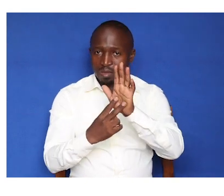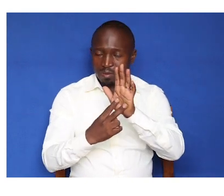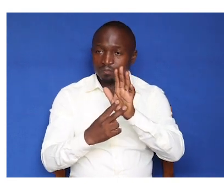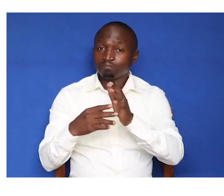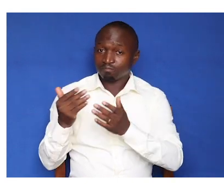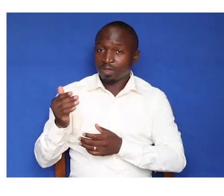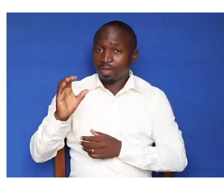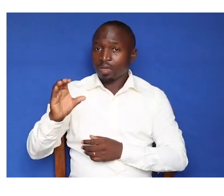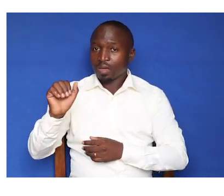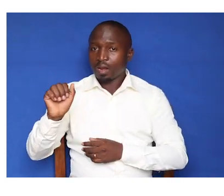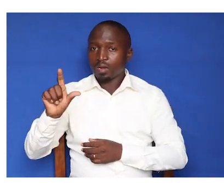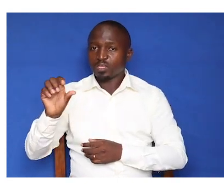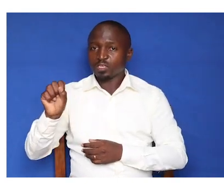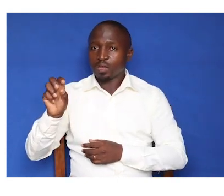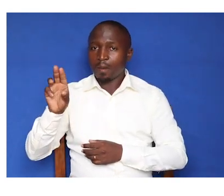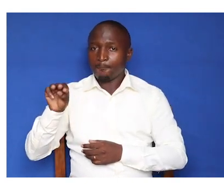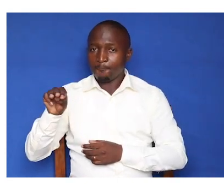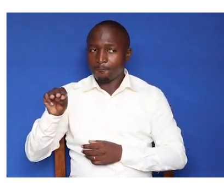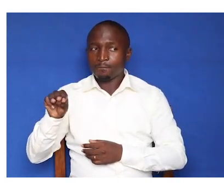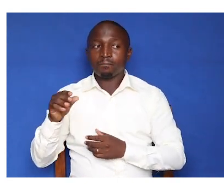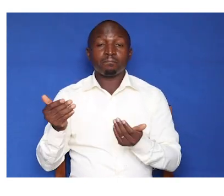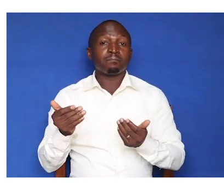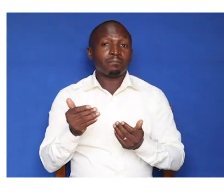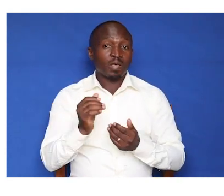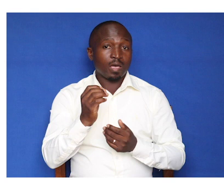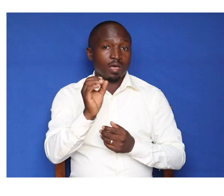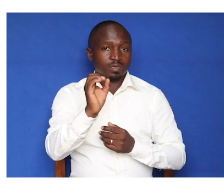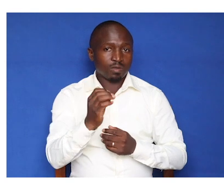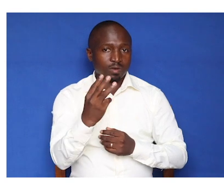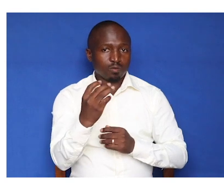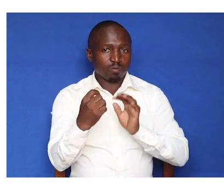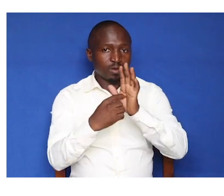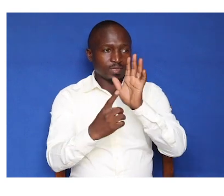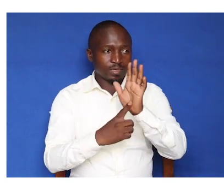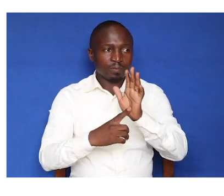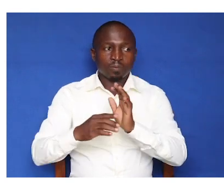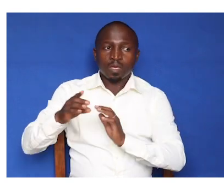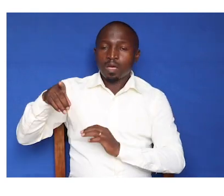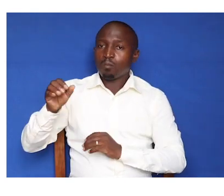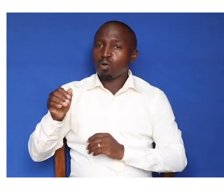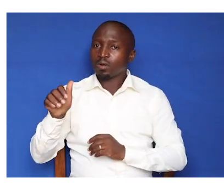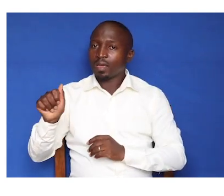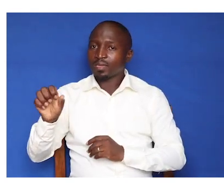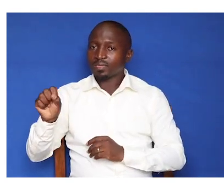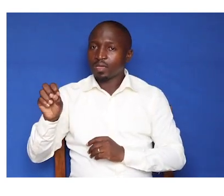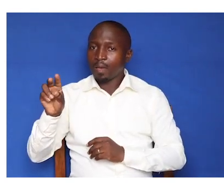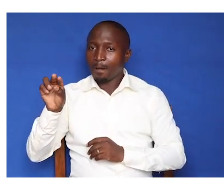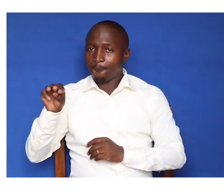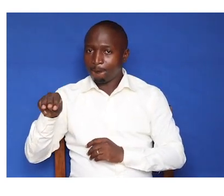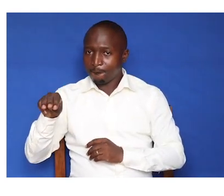sulfate, 3.6%, potassium sulfate, 2.5%,